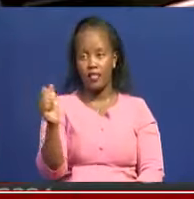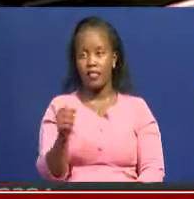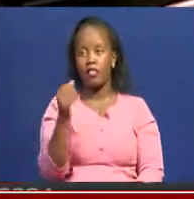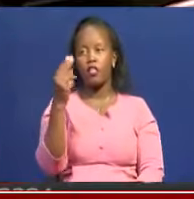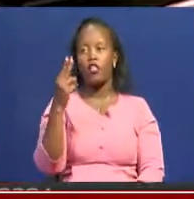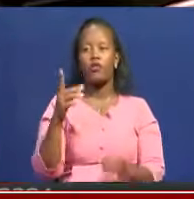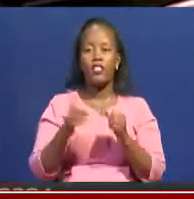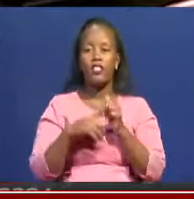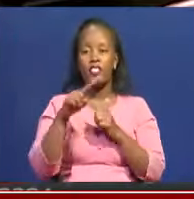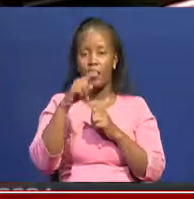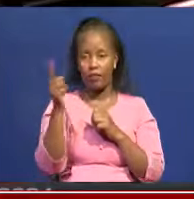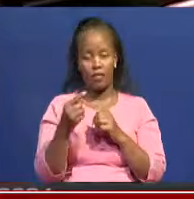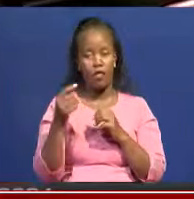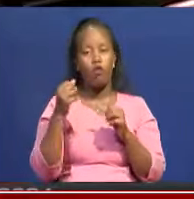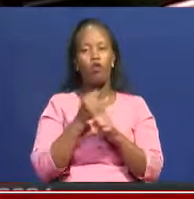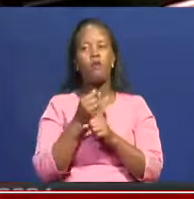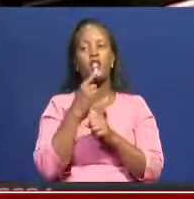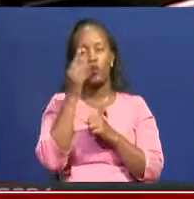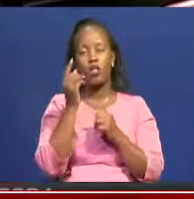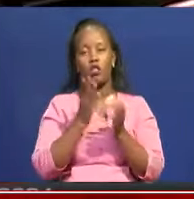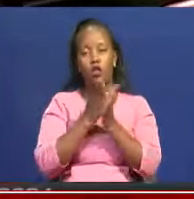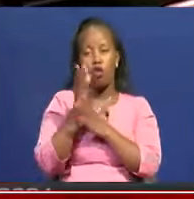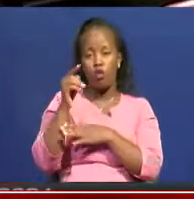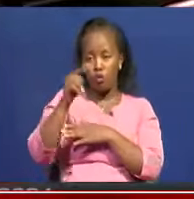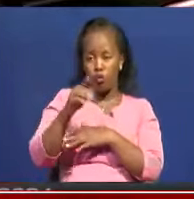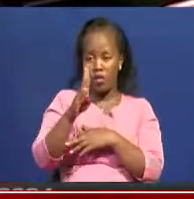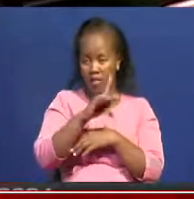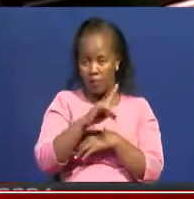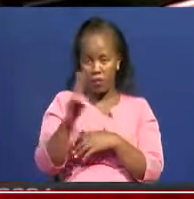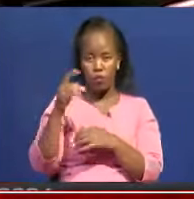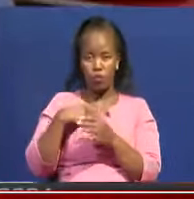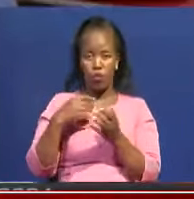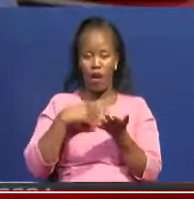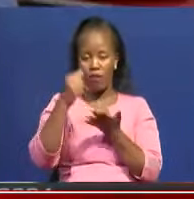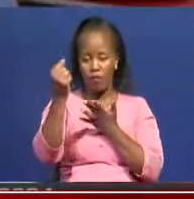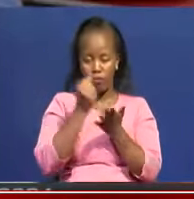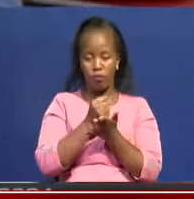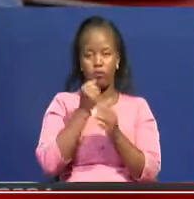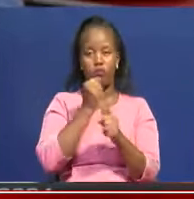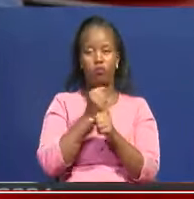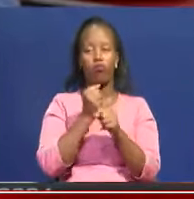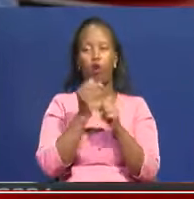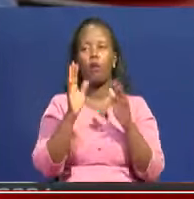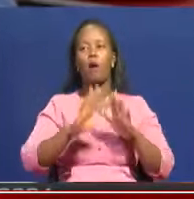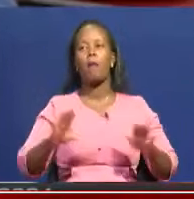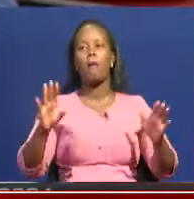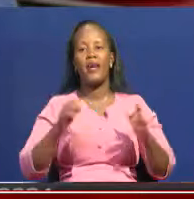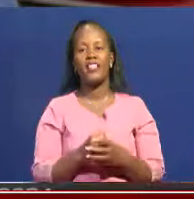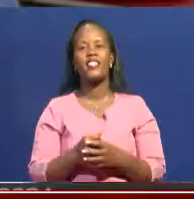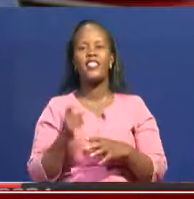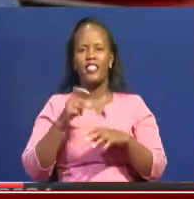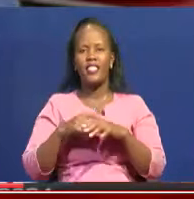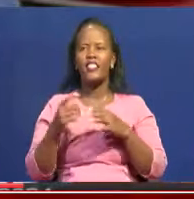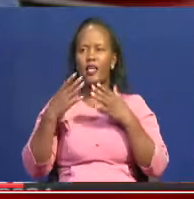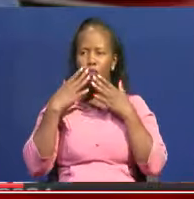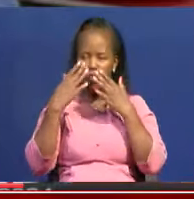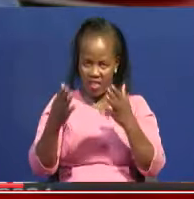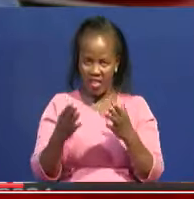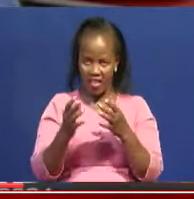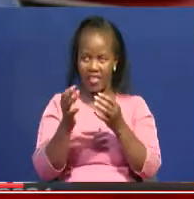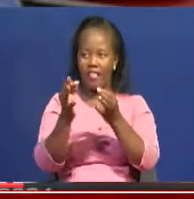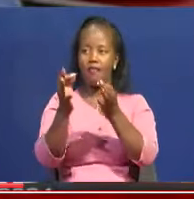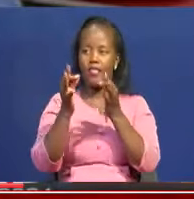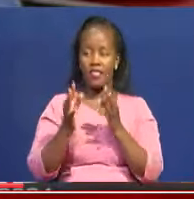are going to be confirmed through this BPS to permanent and pensionable. As we laud Treasury in this